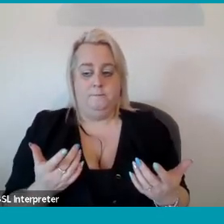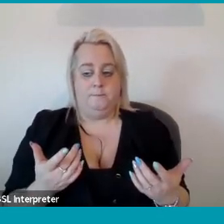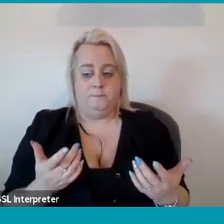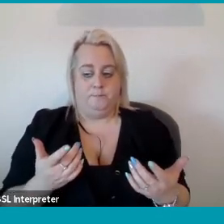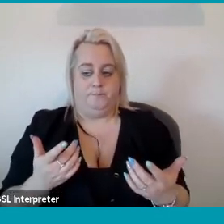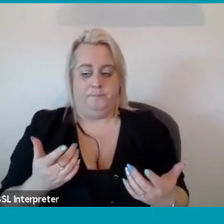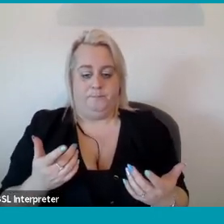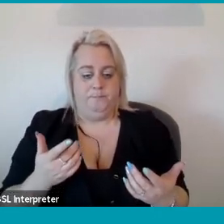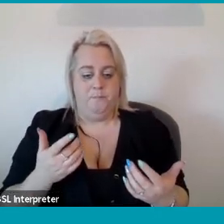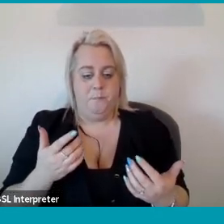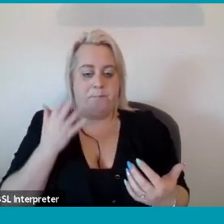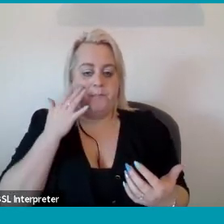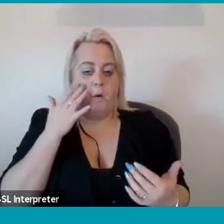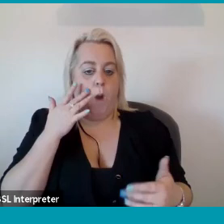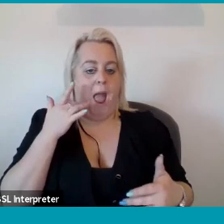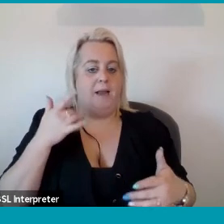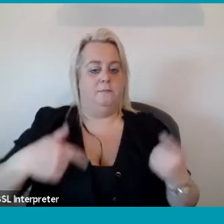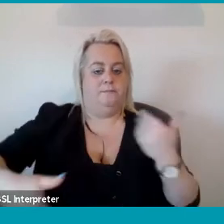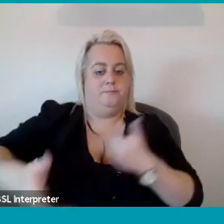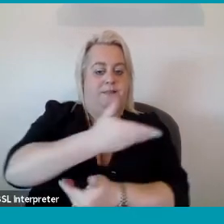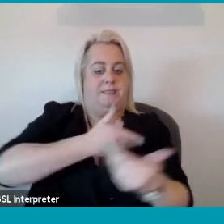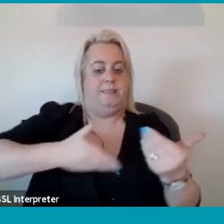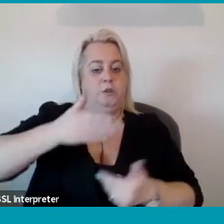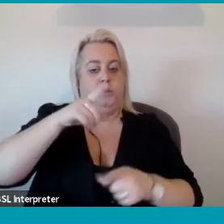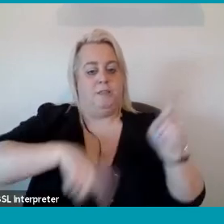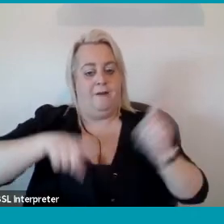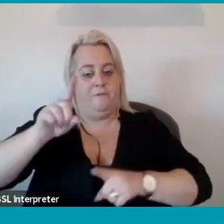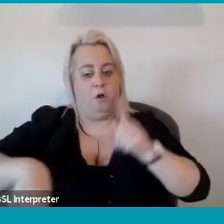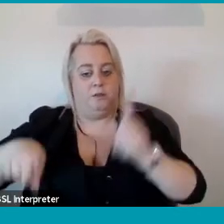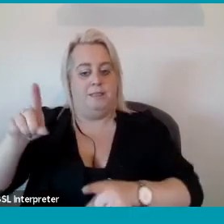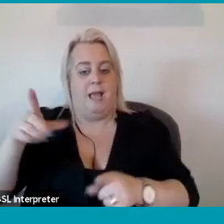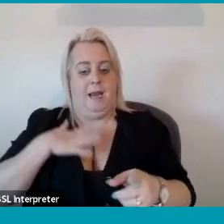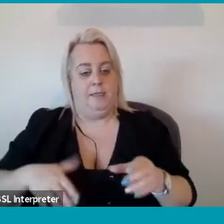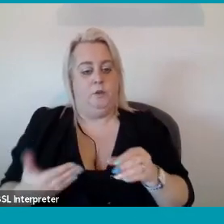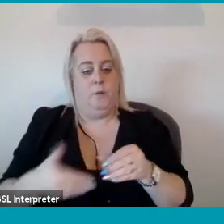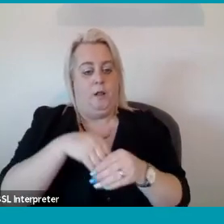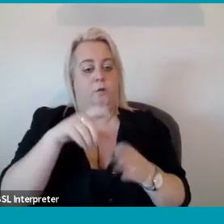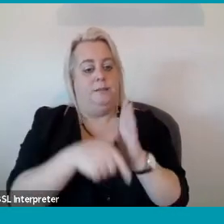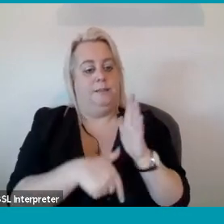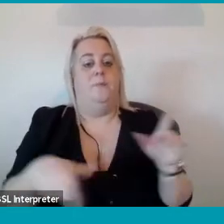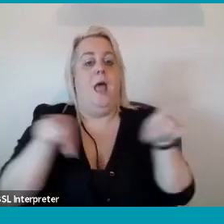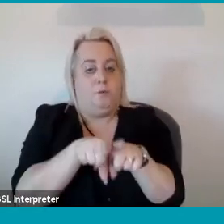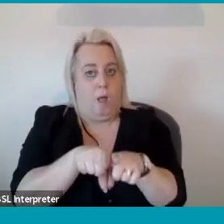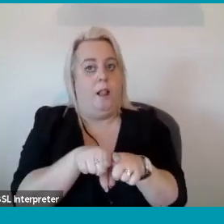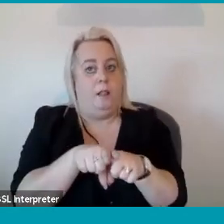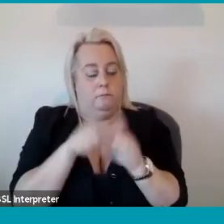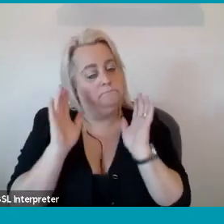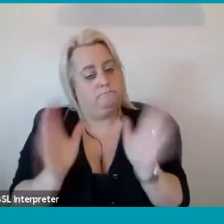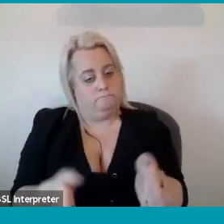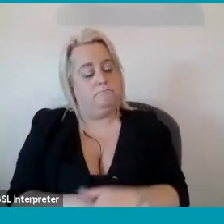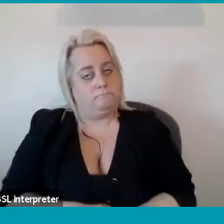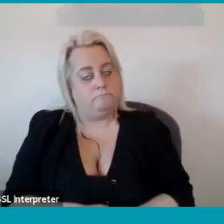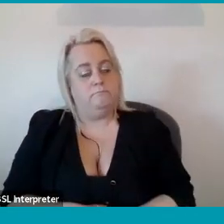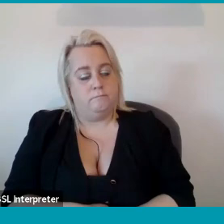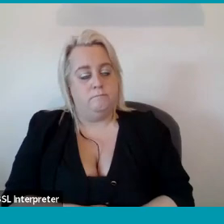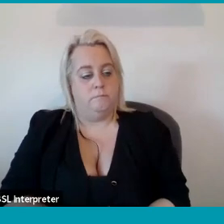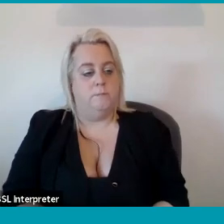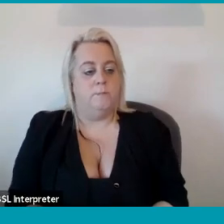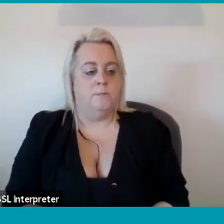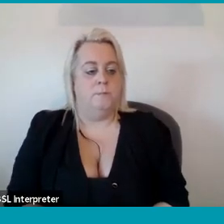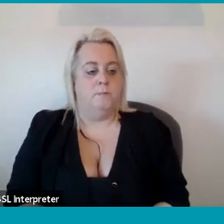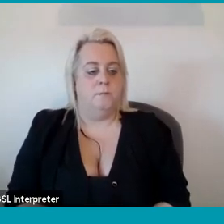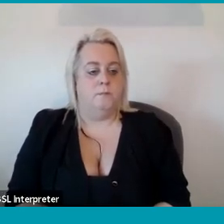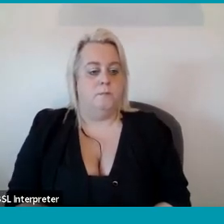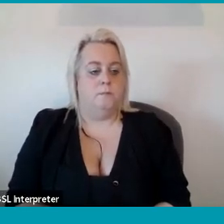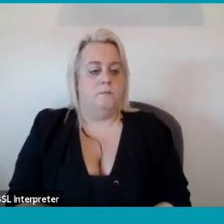clearly, disability is part of that. We can't be a bit inclusive. We've got to be inclusive of everybody. So just to summarize, really,